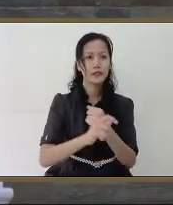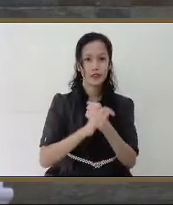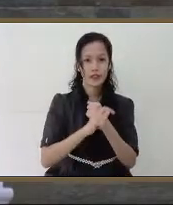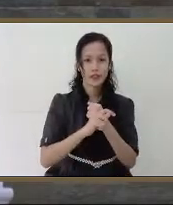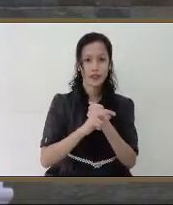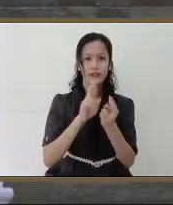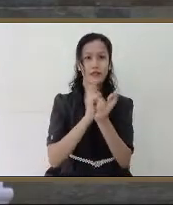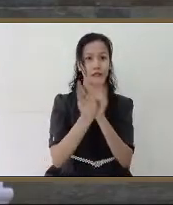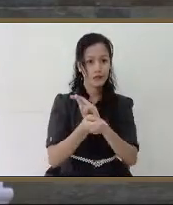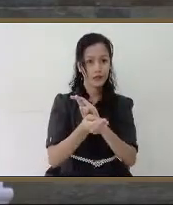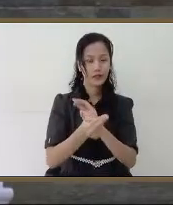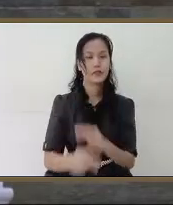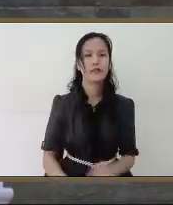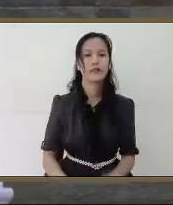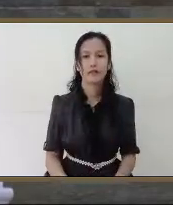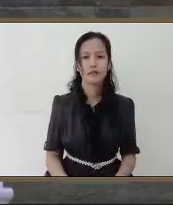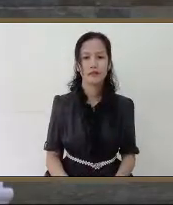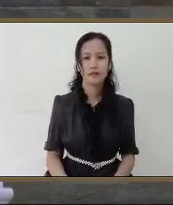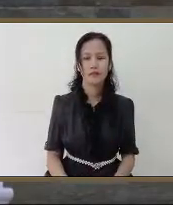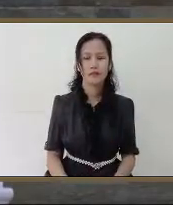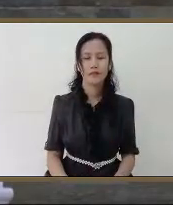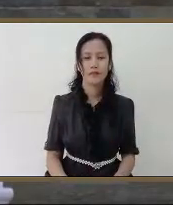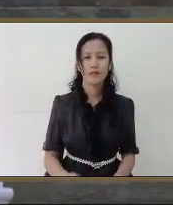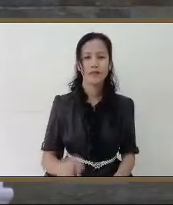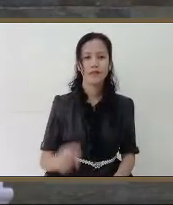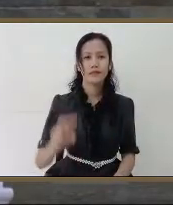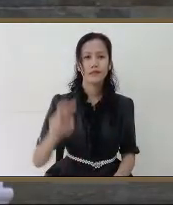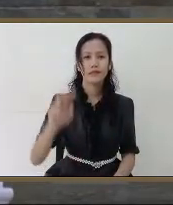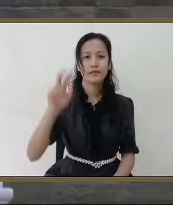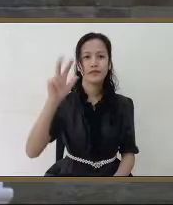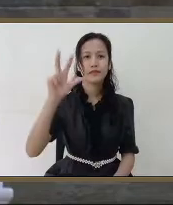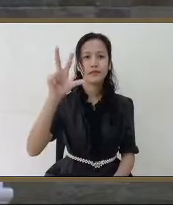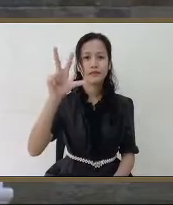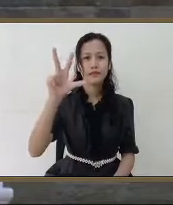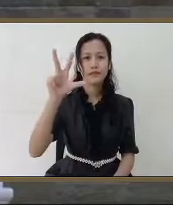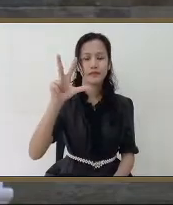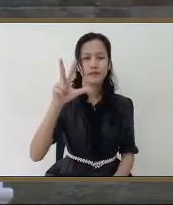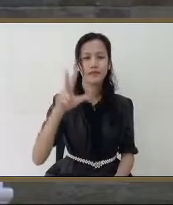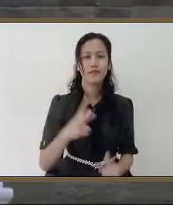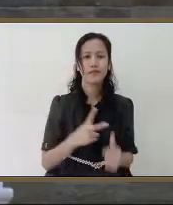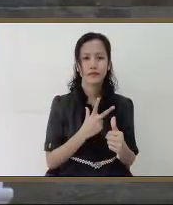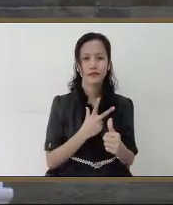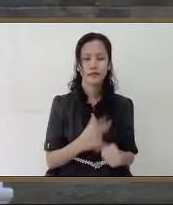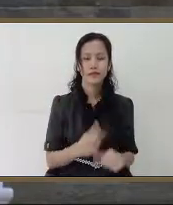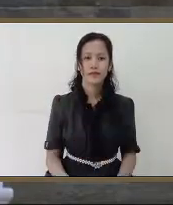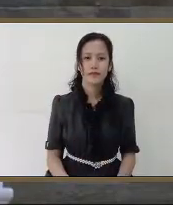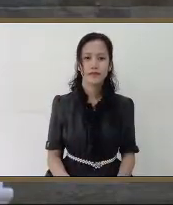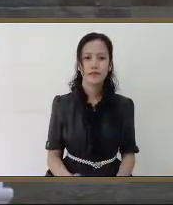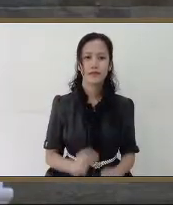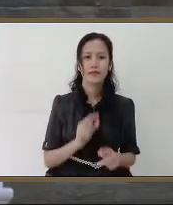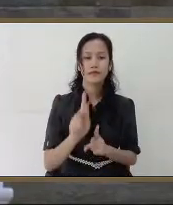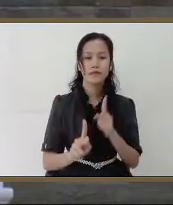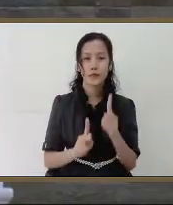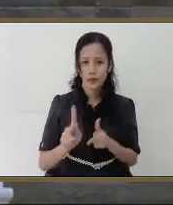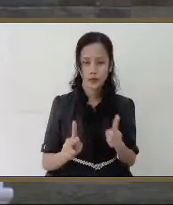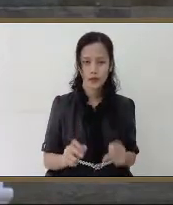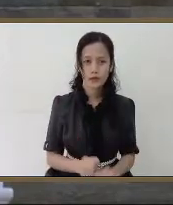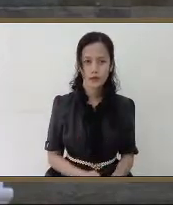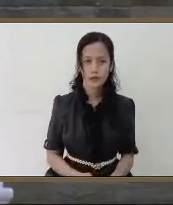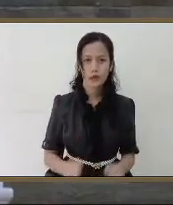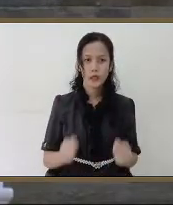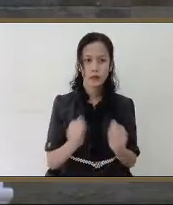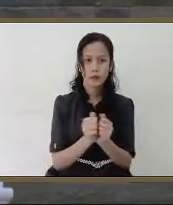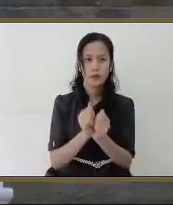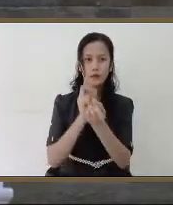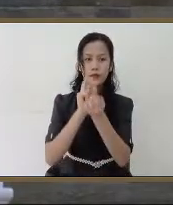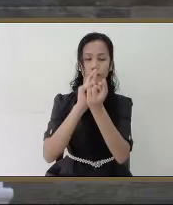temple treasures return. And the last is ay yung mga taong kabilang doon sa